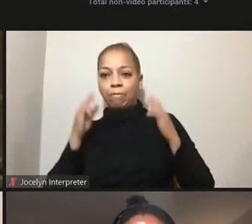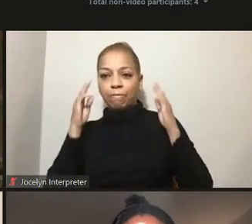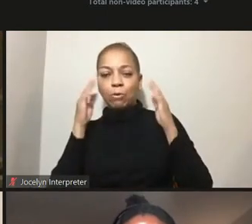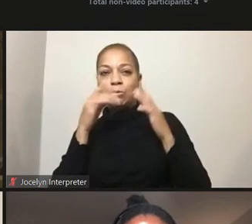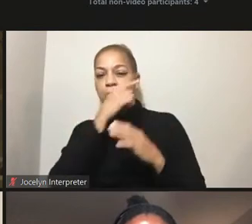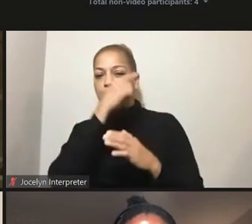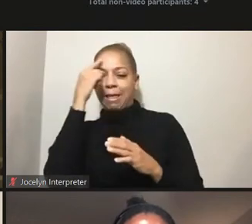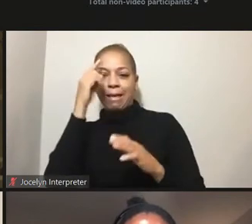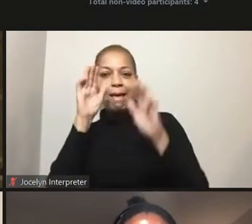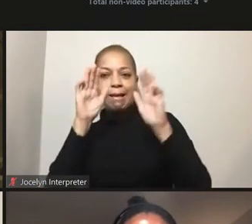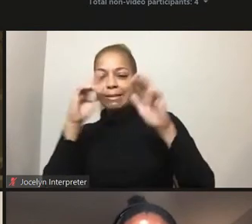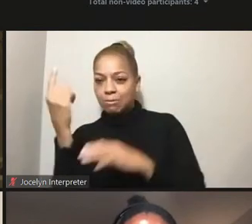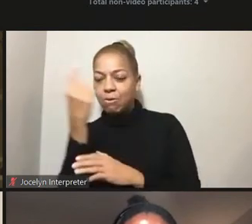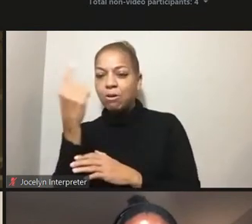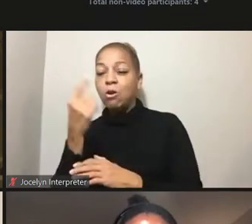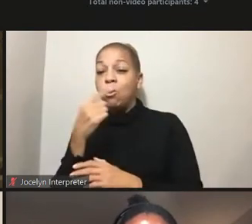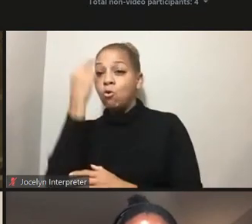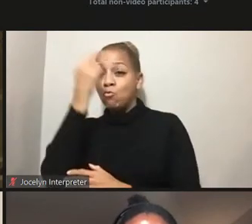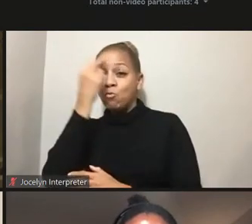and realize that it's real, real.